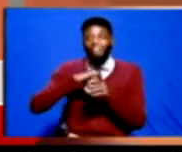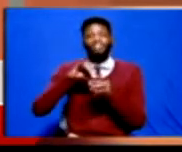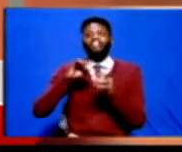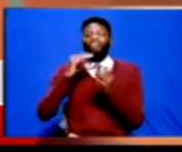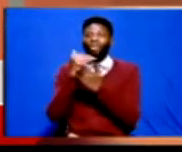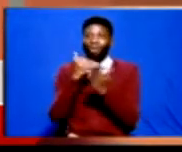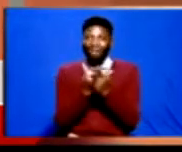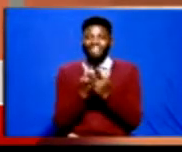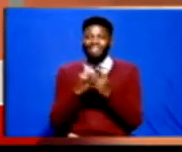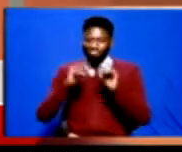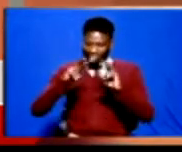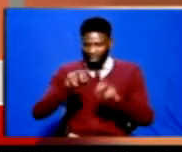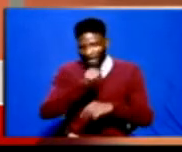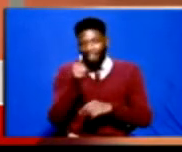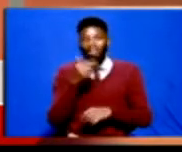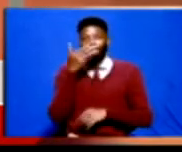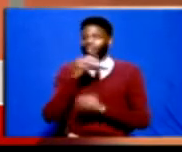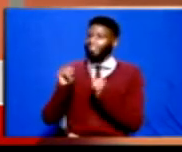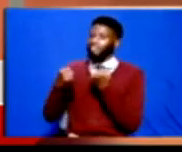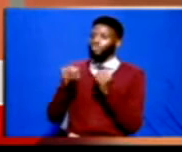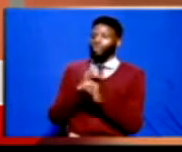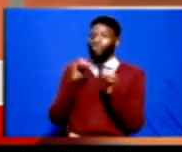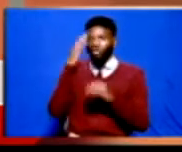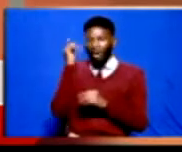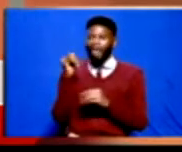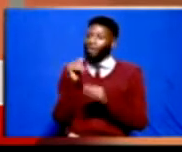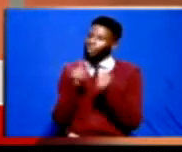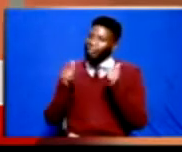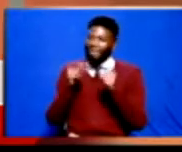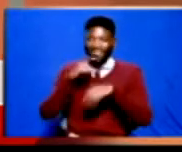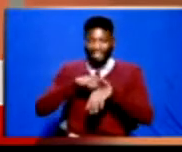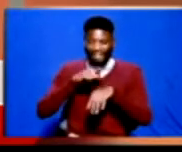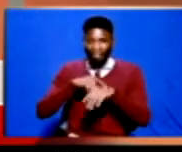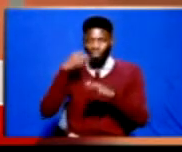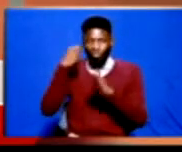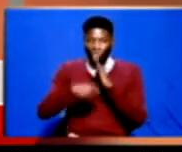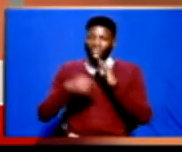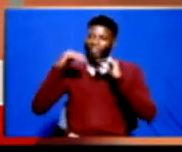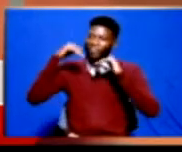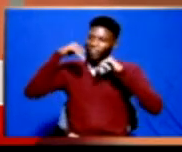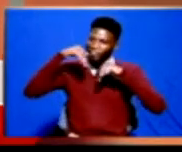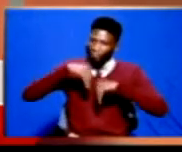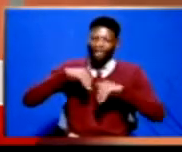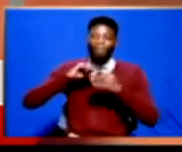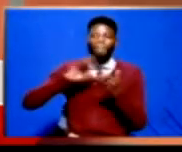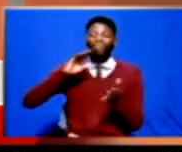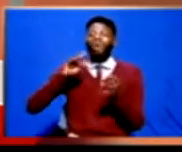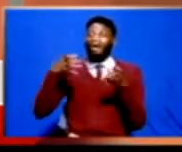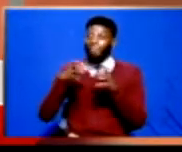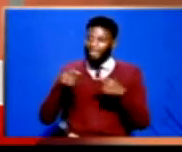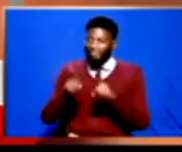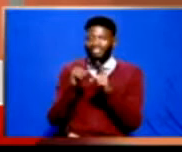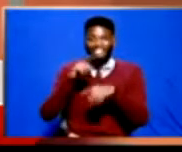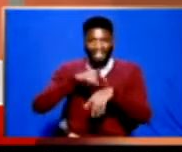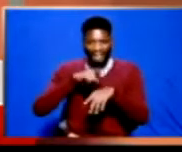to saving that money, because it was a boom. Now, when the prices go lower, you'll find more of these companies spending a lot more time